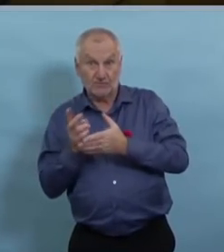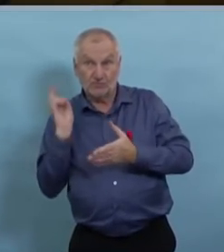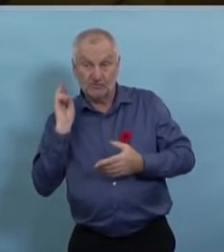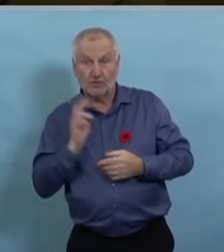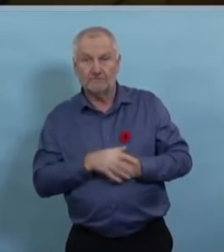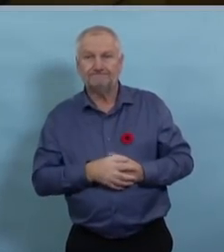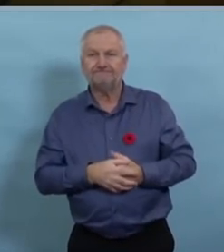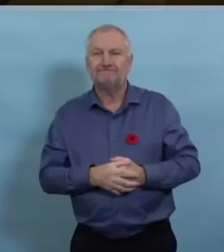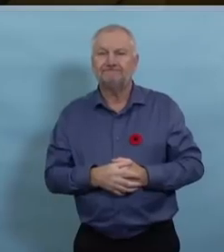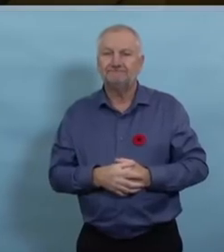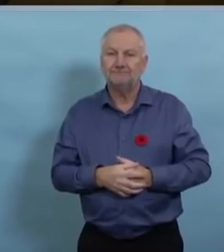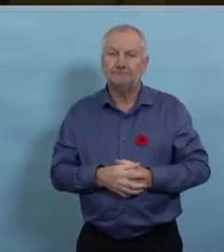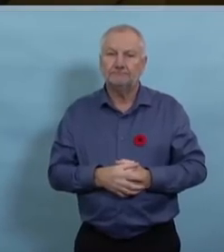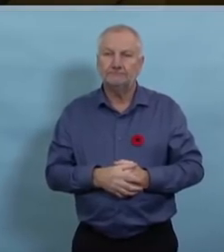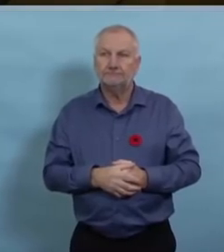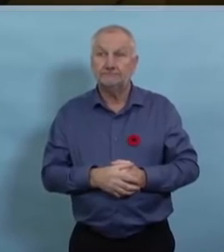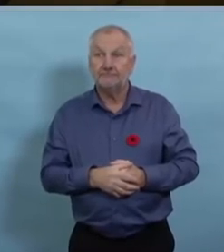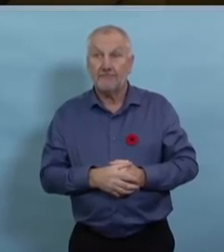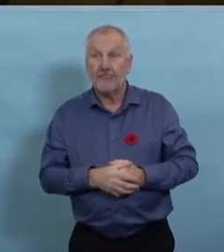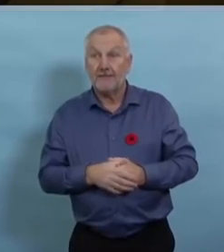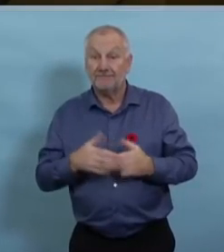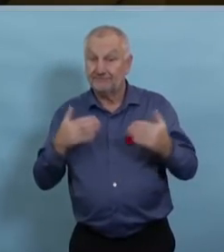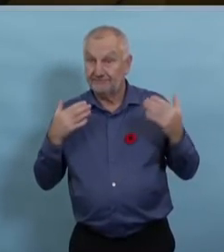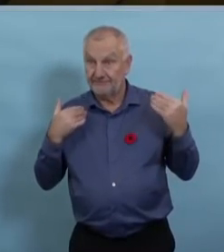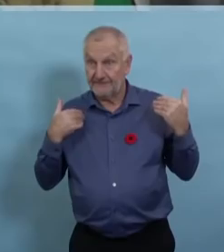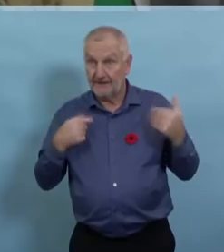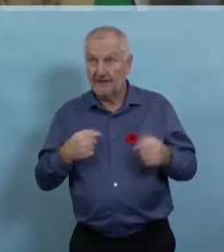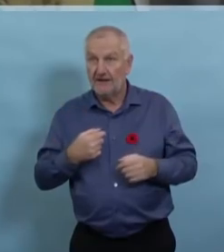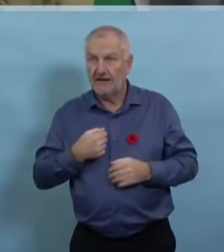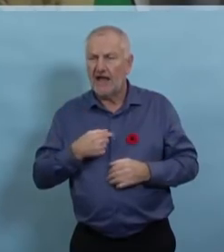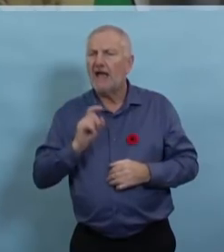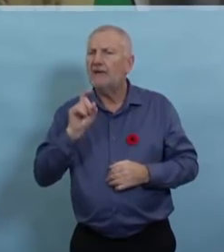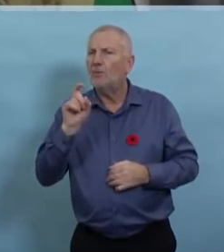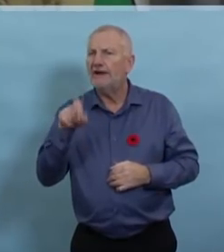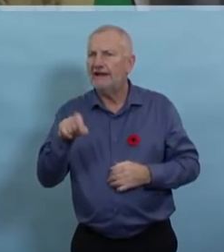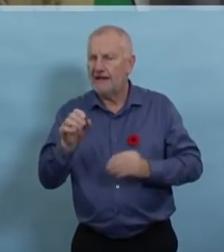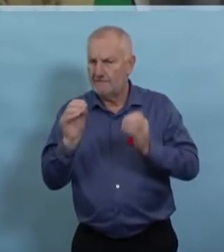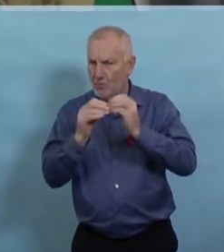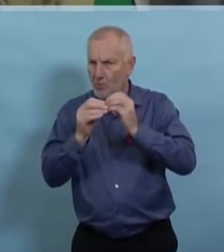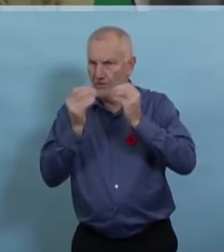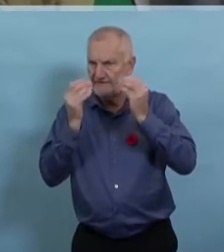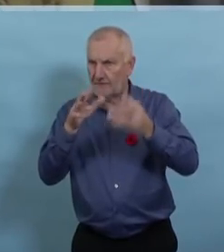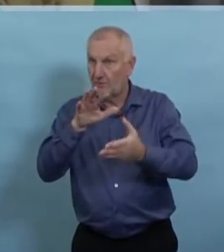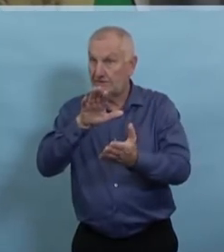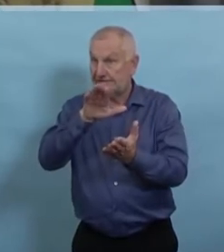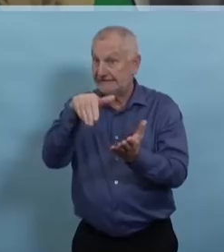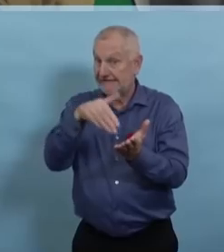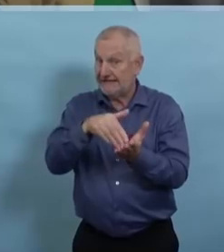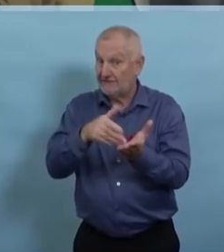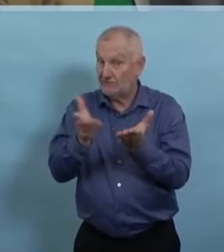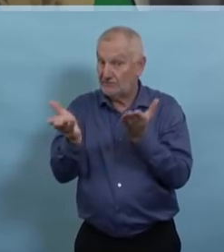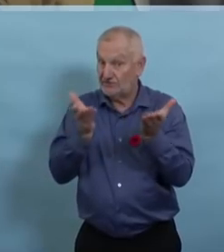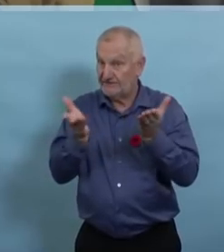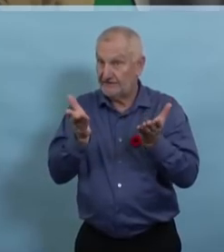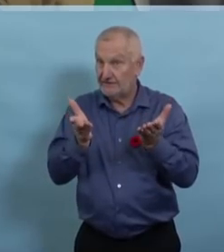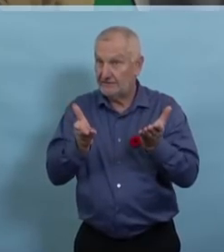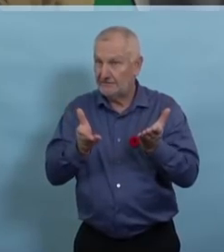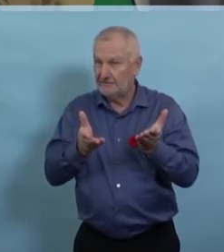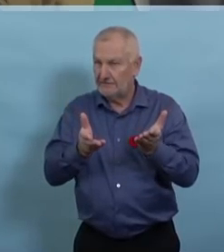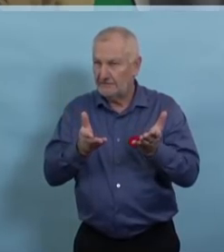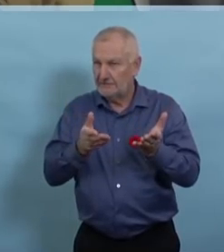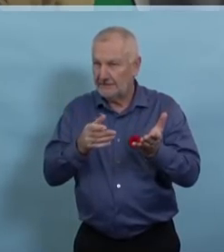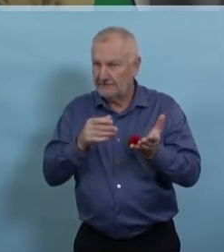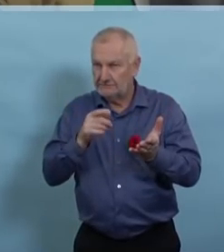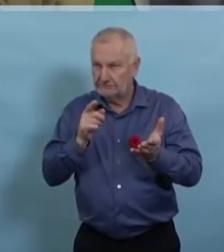So, I mean, I'd have to get some of the more information from Central Services. They are now, I understand,